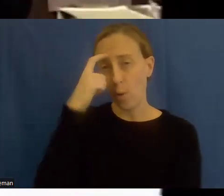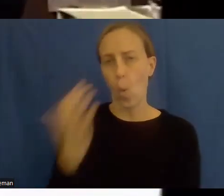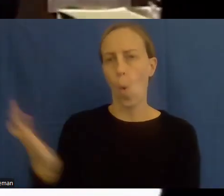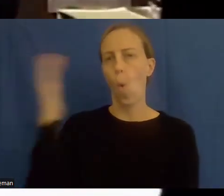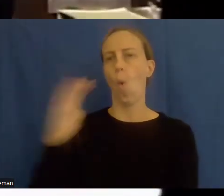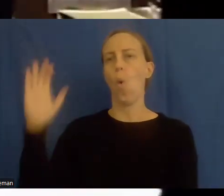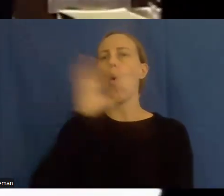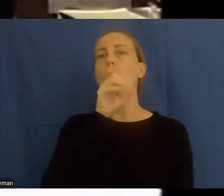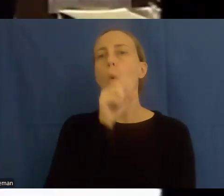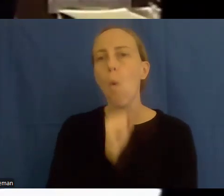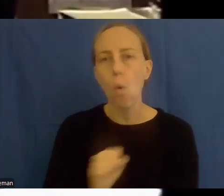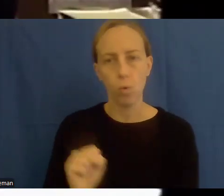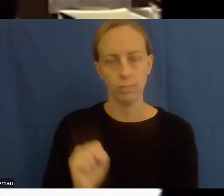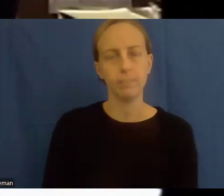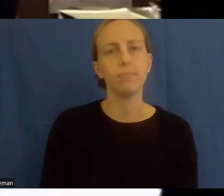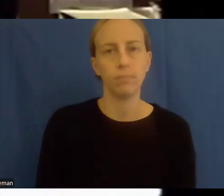into,